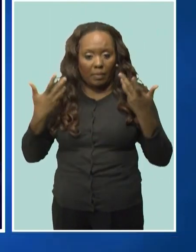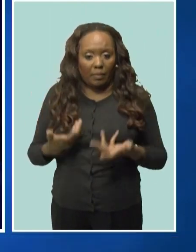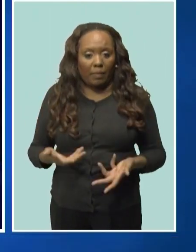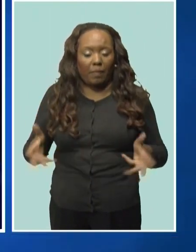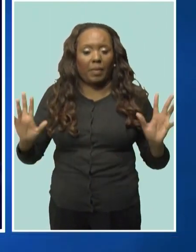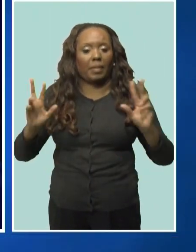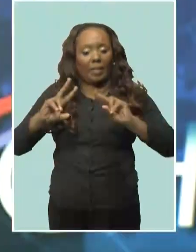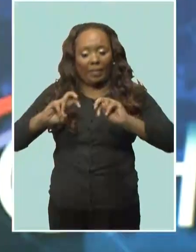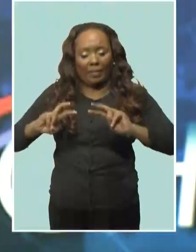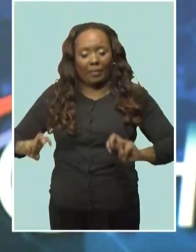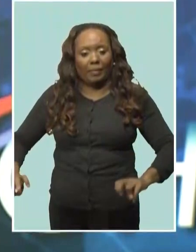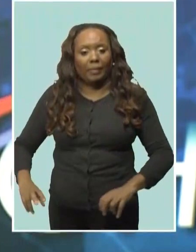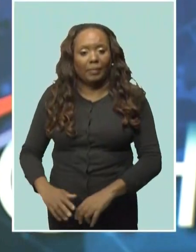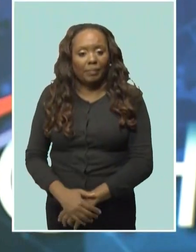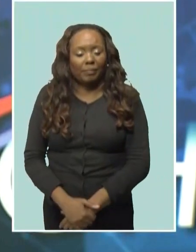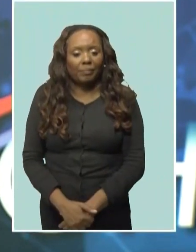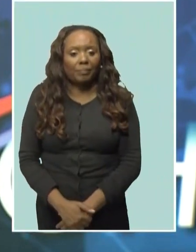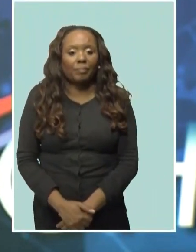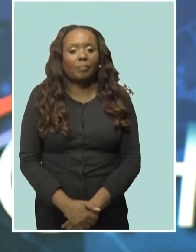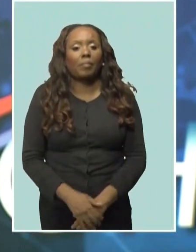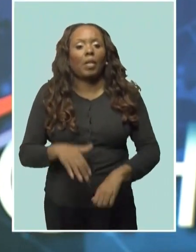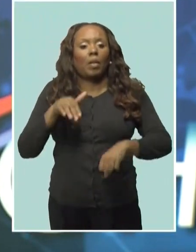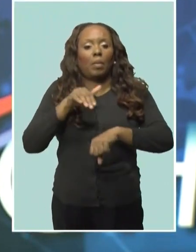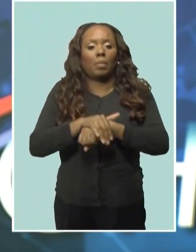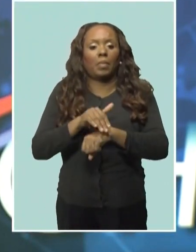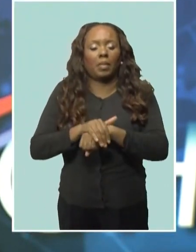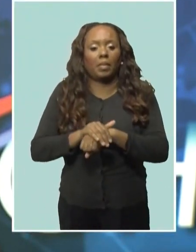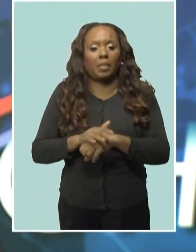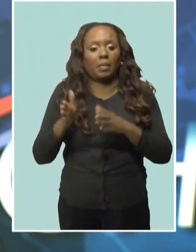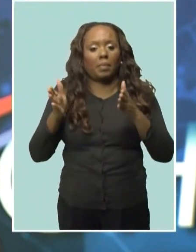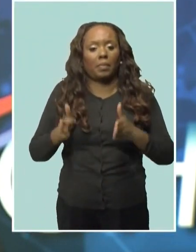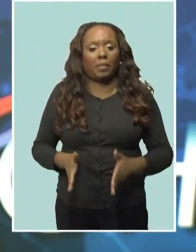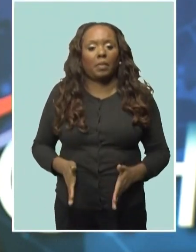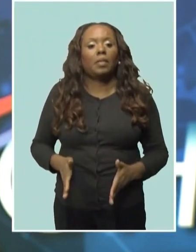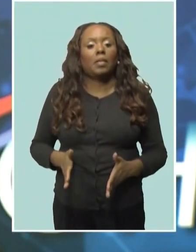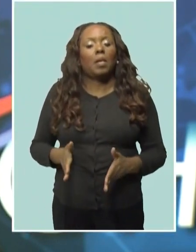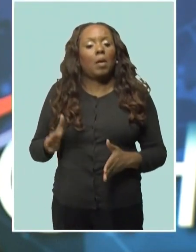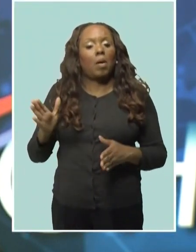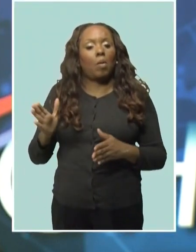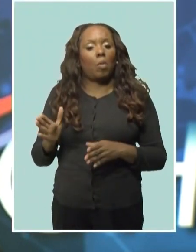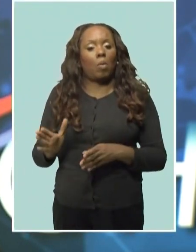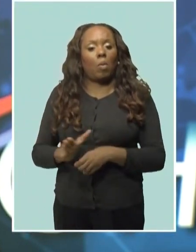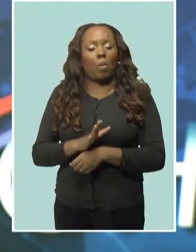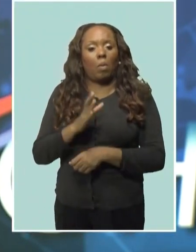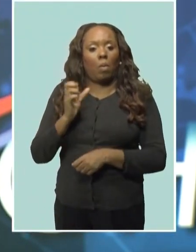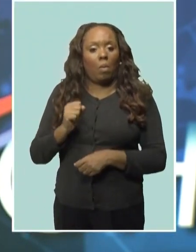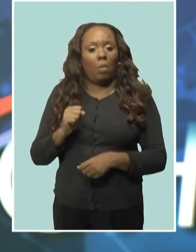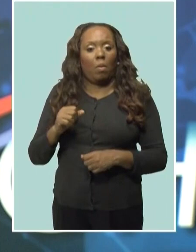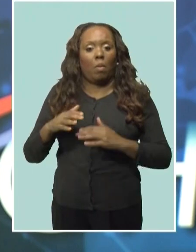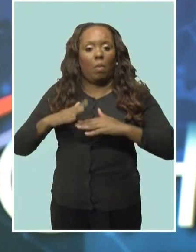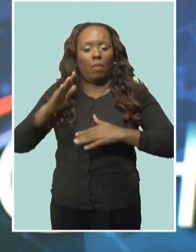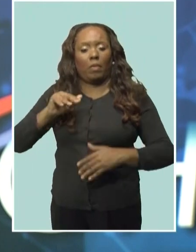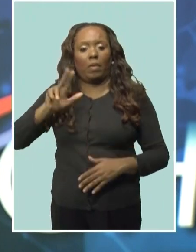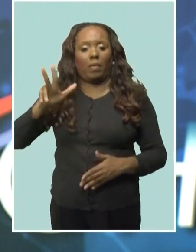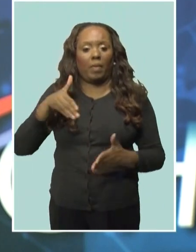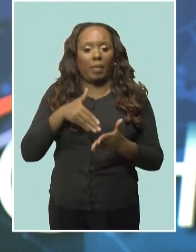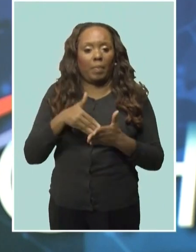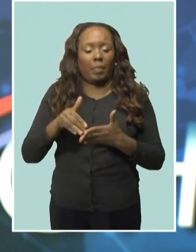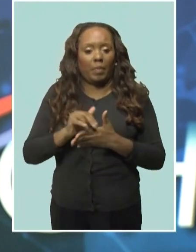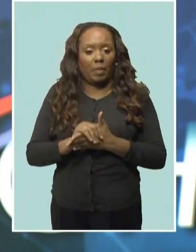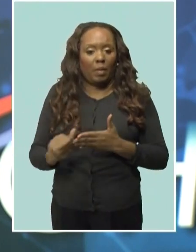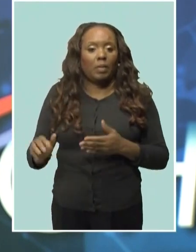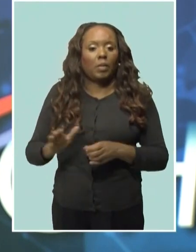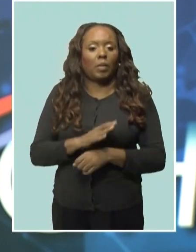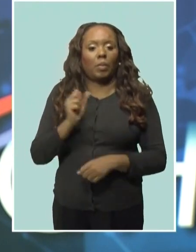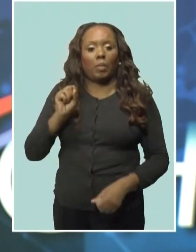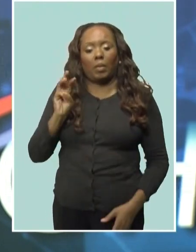investigation. British national Jack Germain has over 3 million reasons to smile. That's